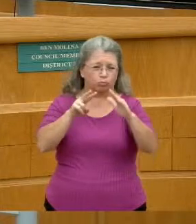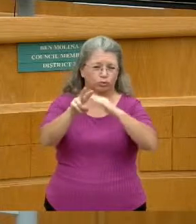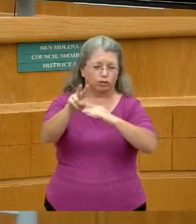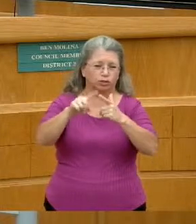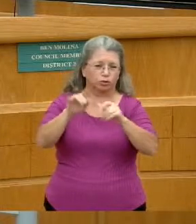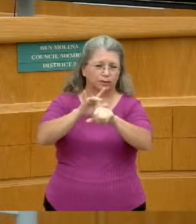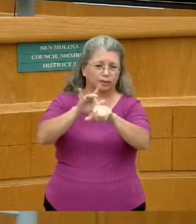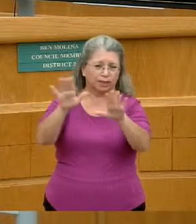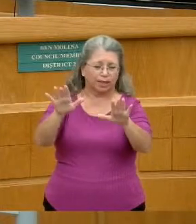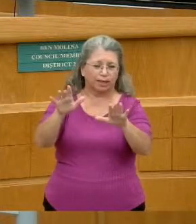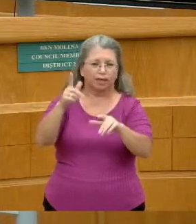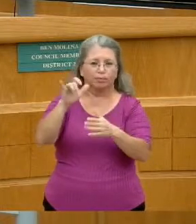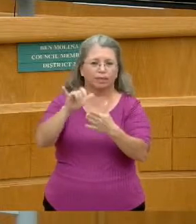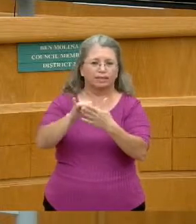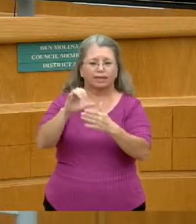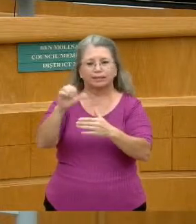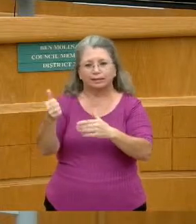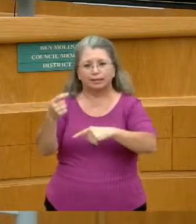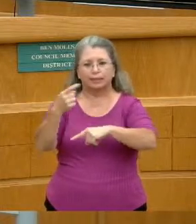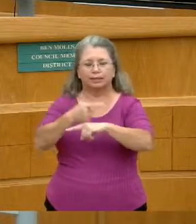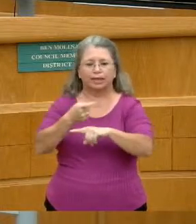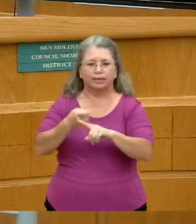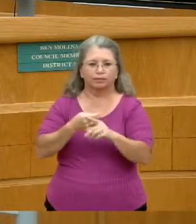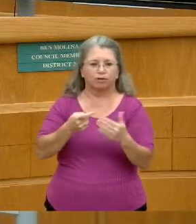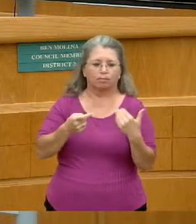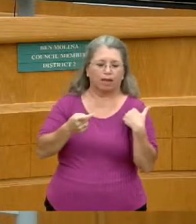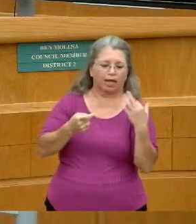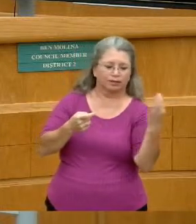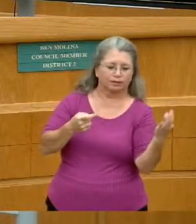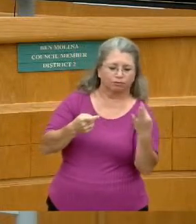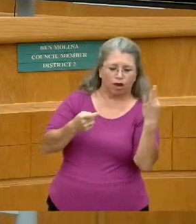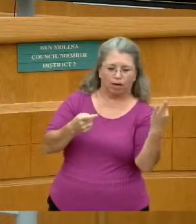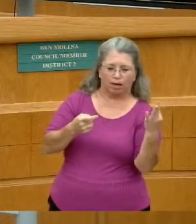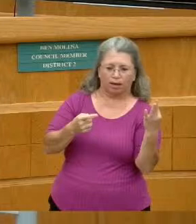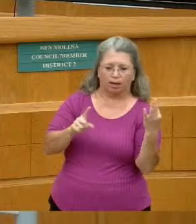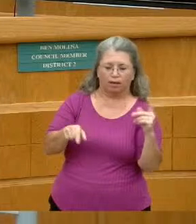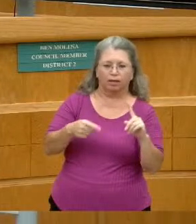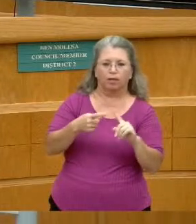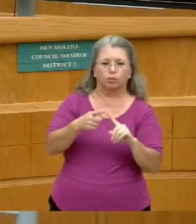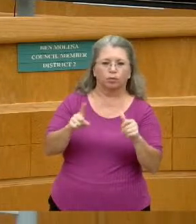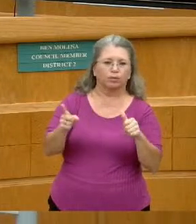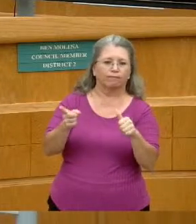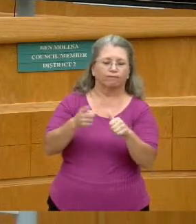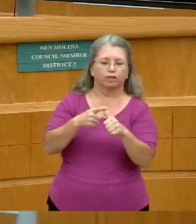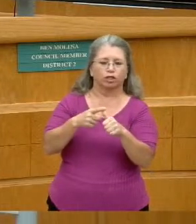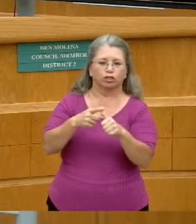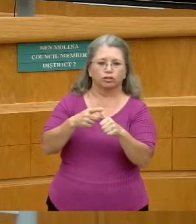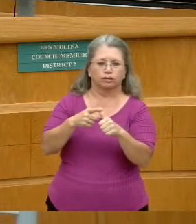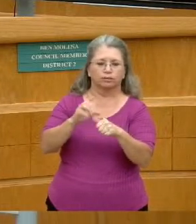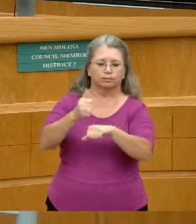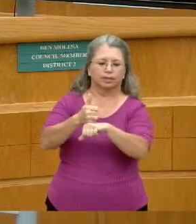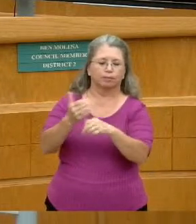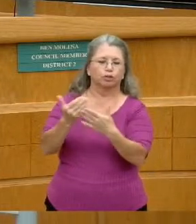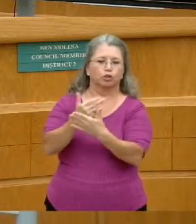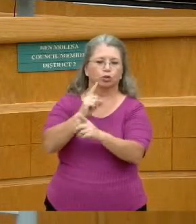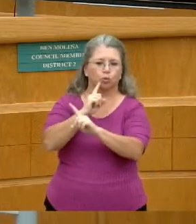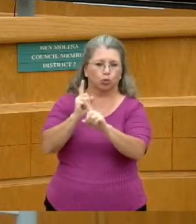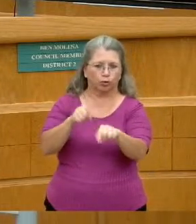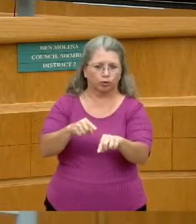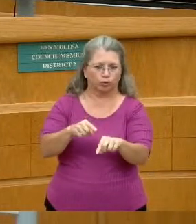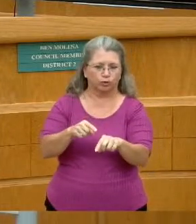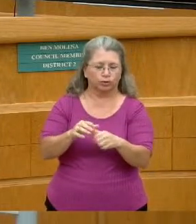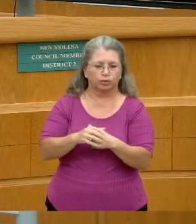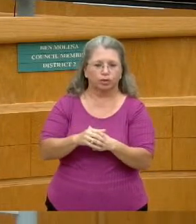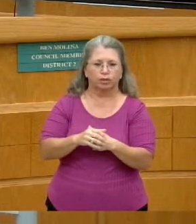because that's 10 days from last Friday when we first implemented orders to do something. And just to remind you, we expect it to